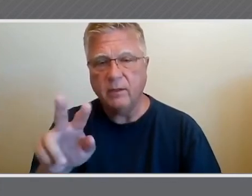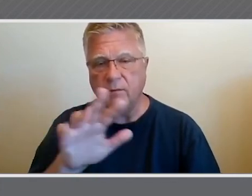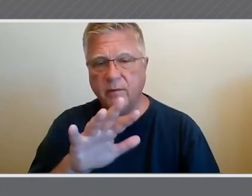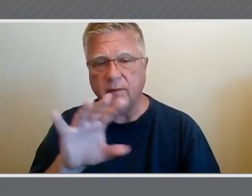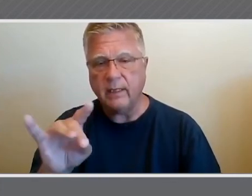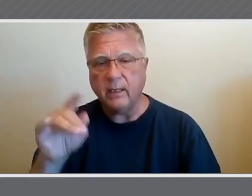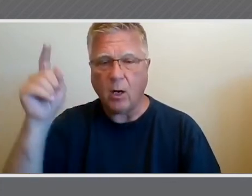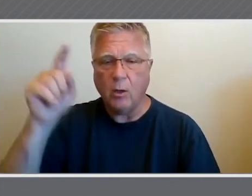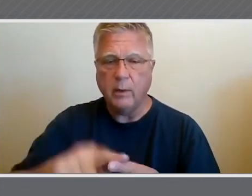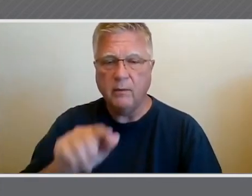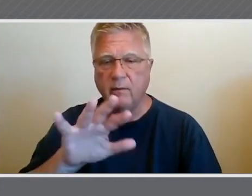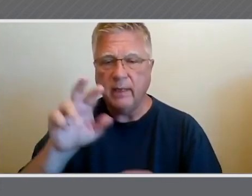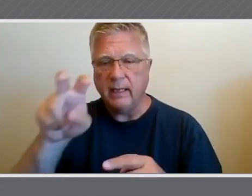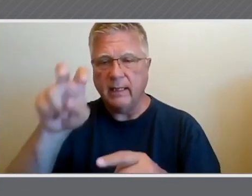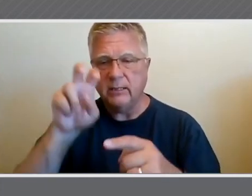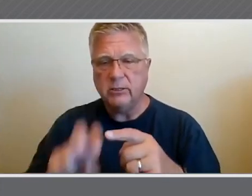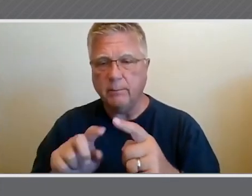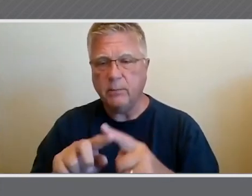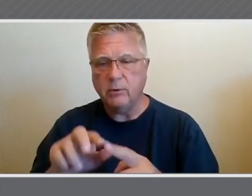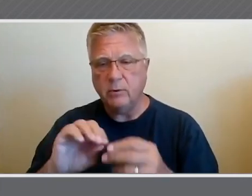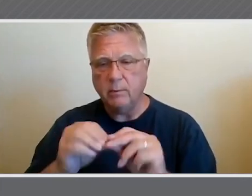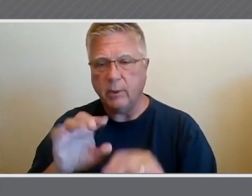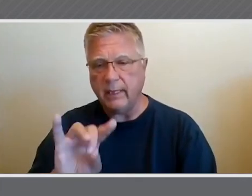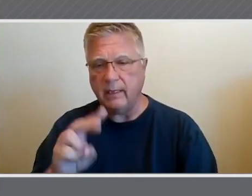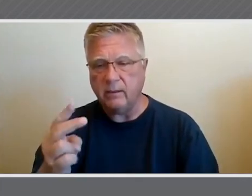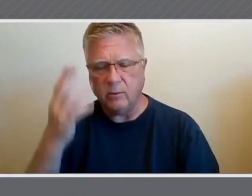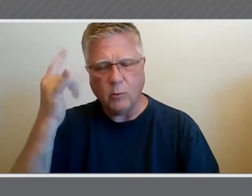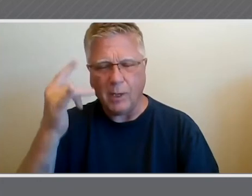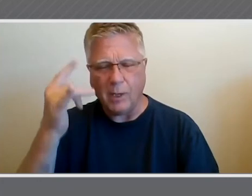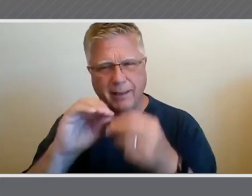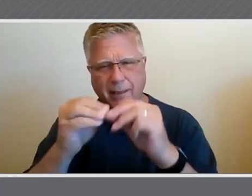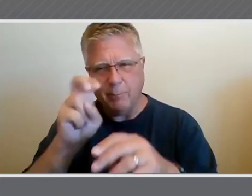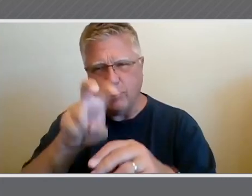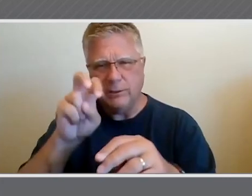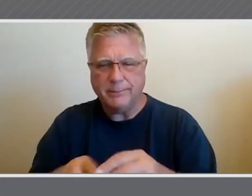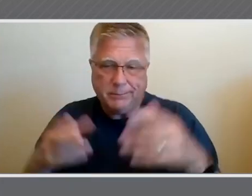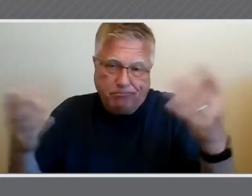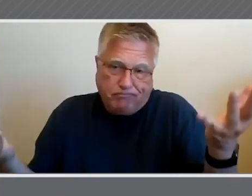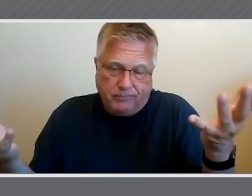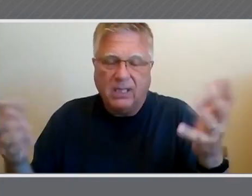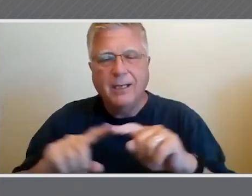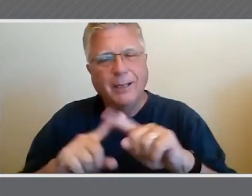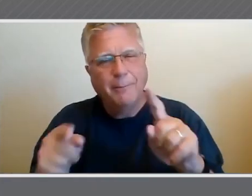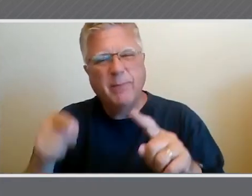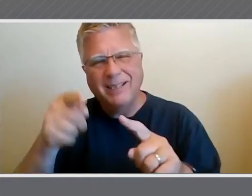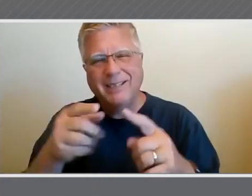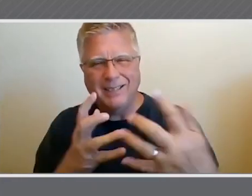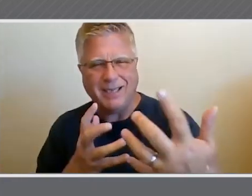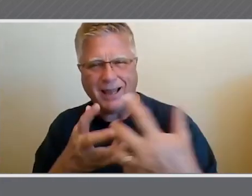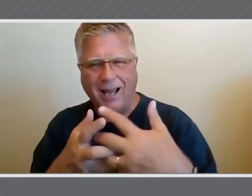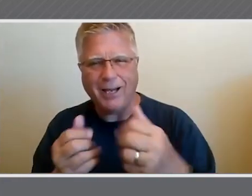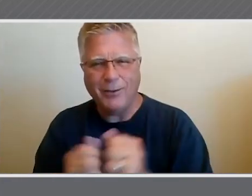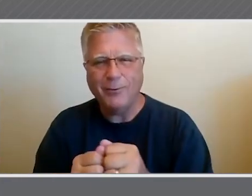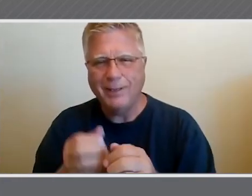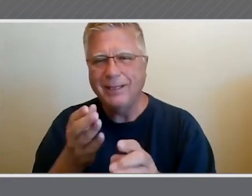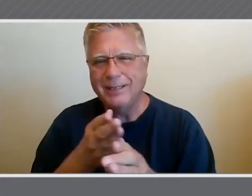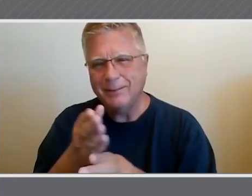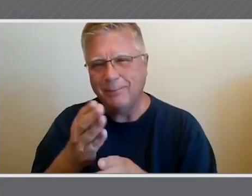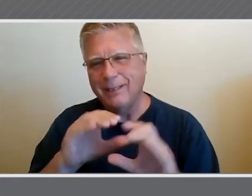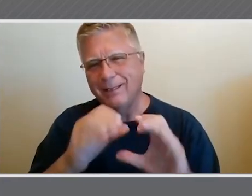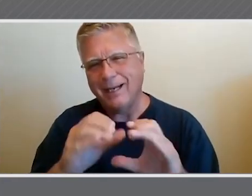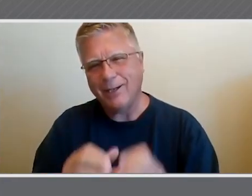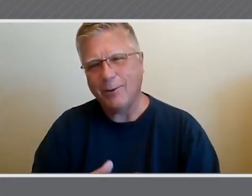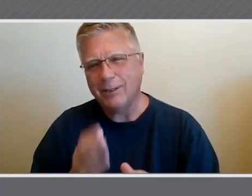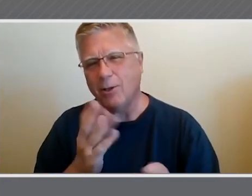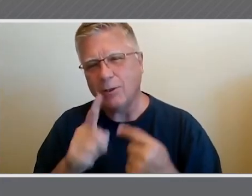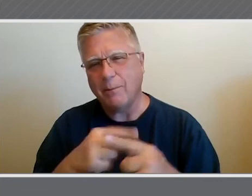58, and then we jump to 82. I couldn't tell you why, but you'll notice that these align with these major categories that I talked about